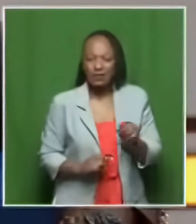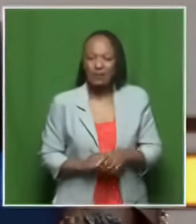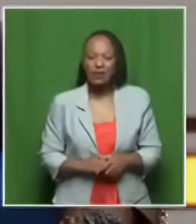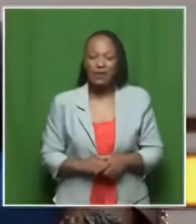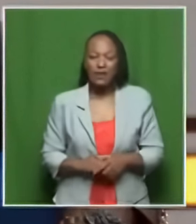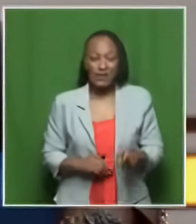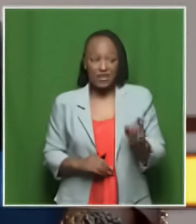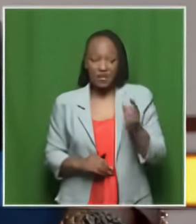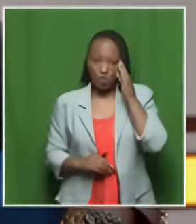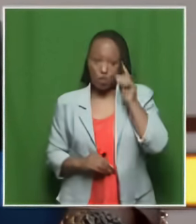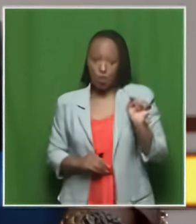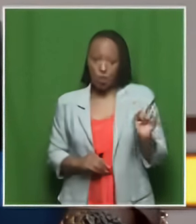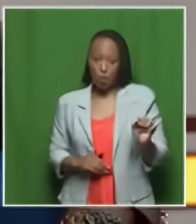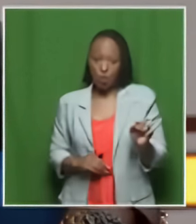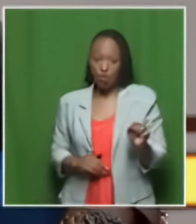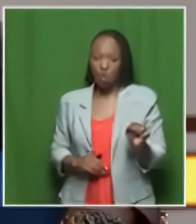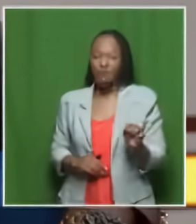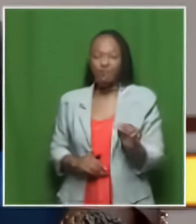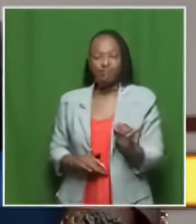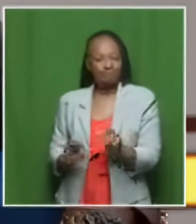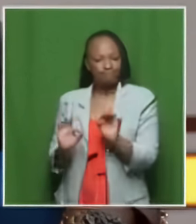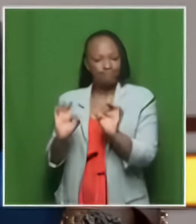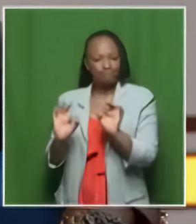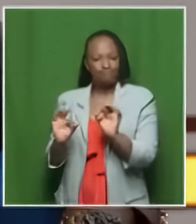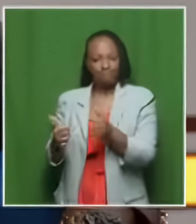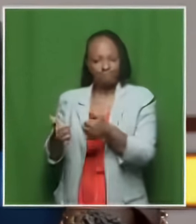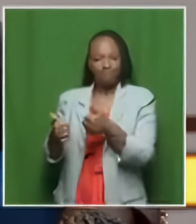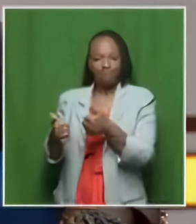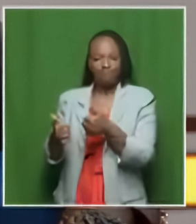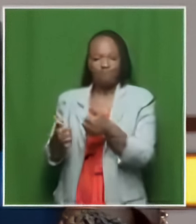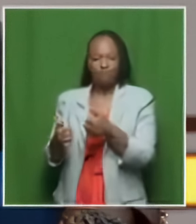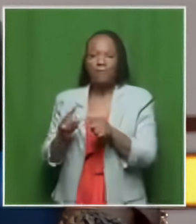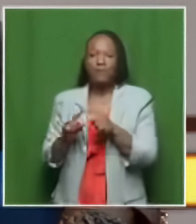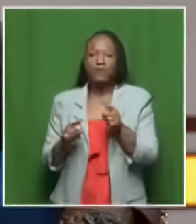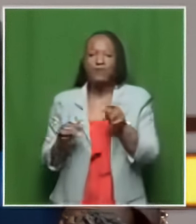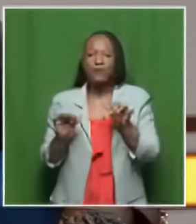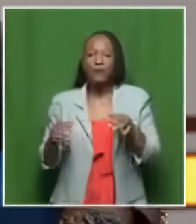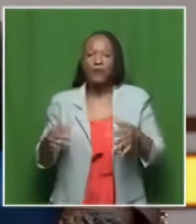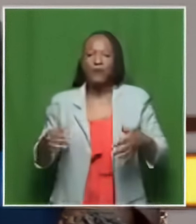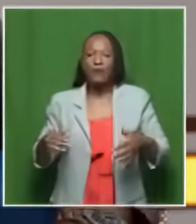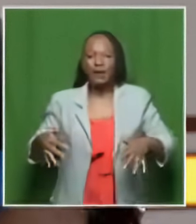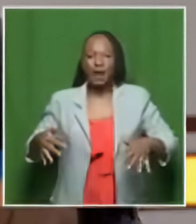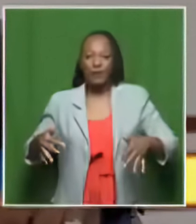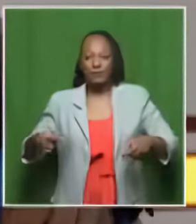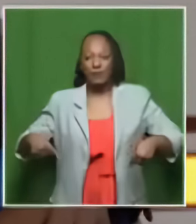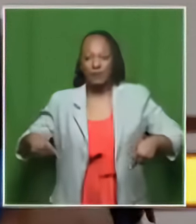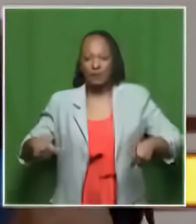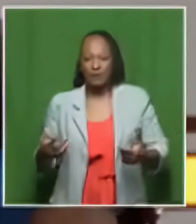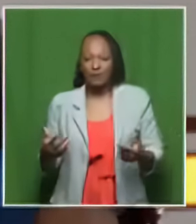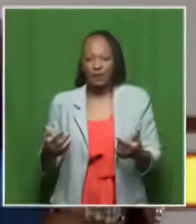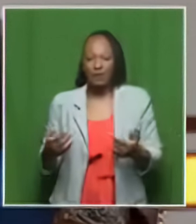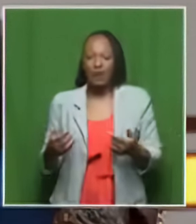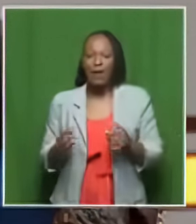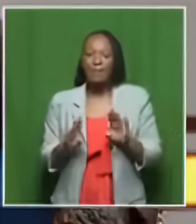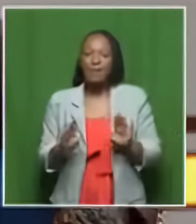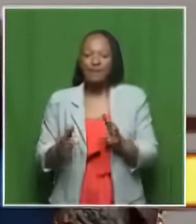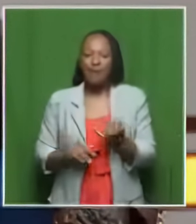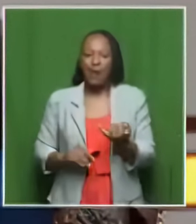step in the right direction, but that's what cowards do. they behave like they're doing